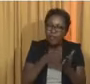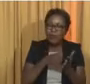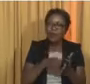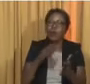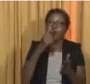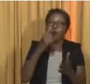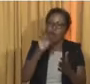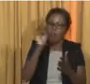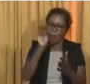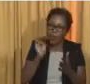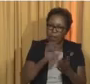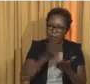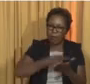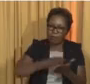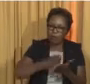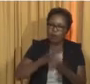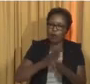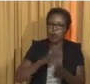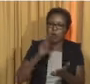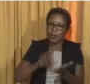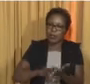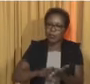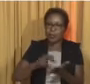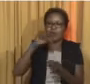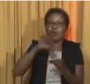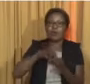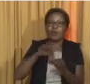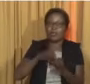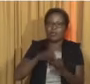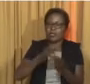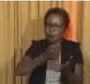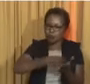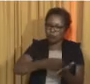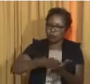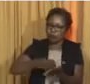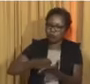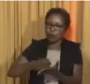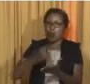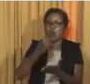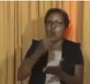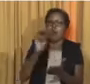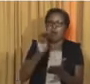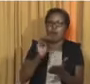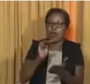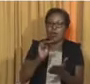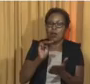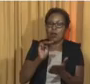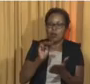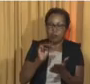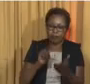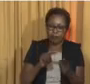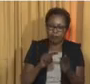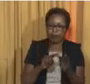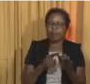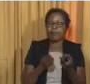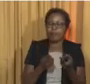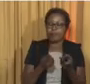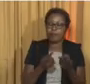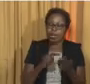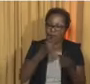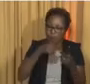signatures from registered voters in support of the popular initiative by the promoters of the initiative.